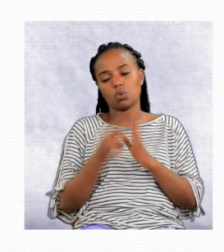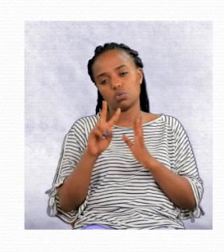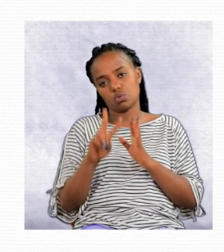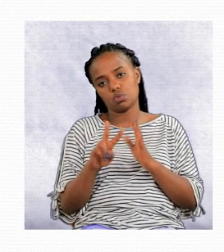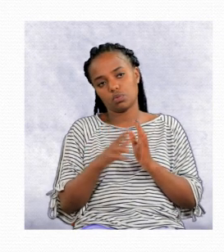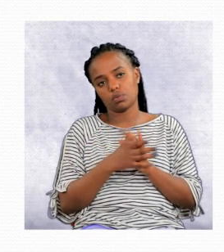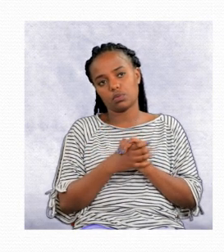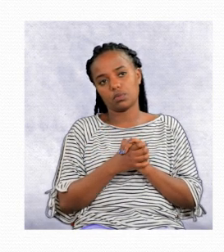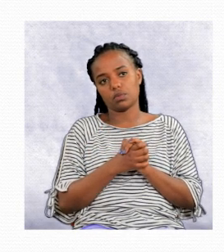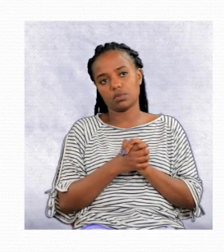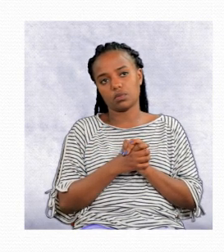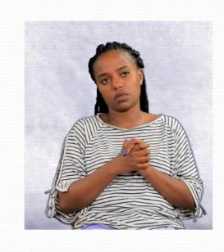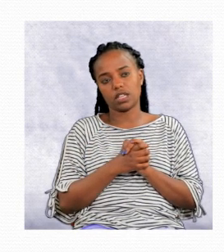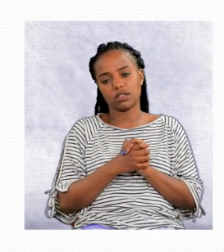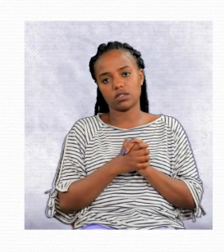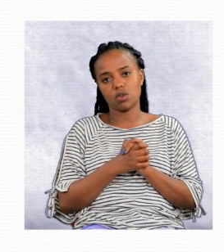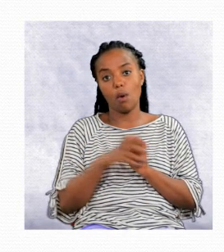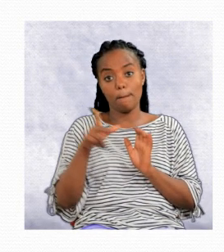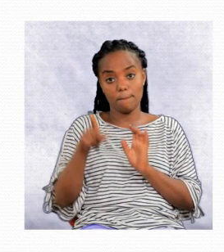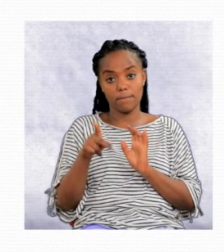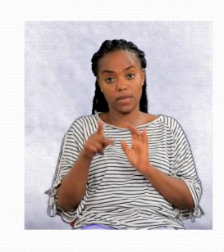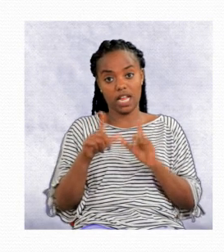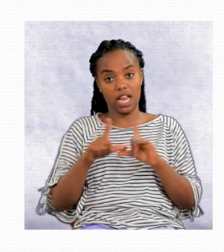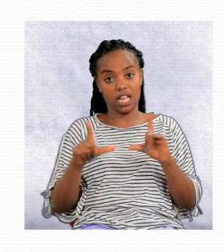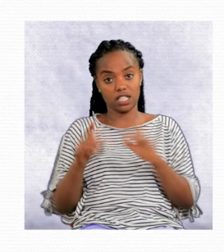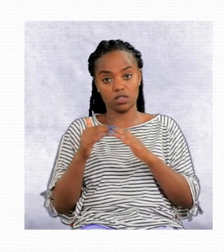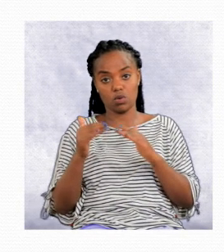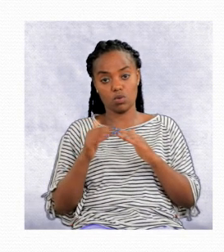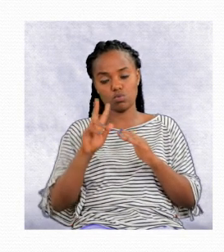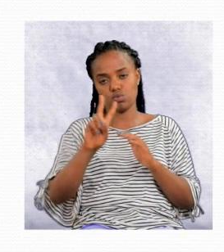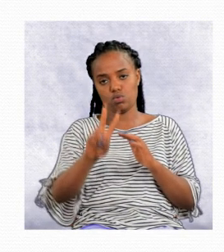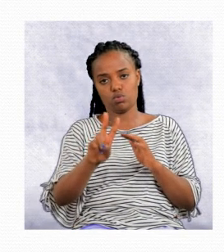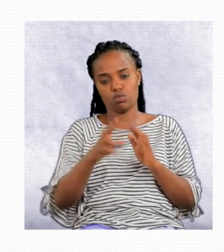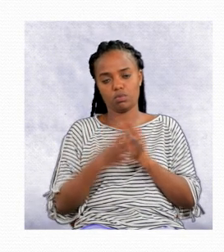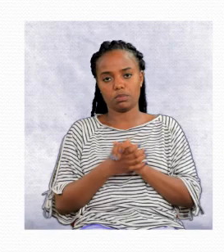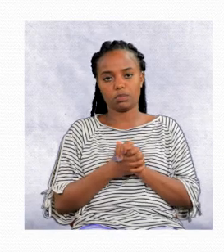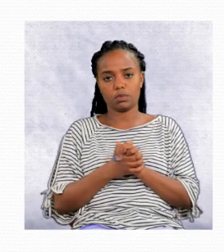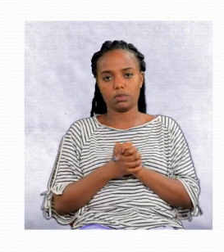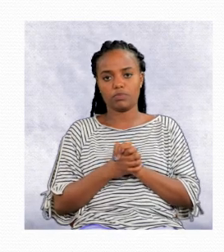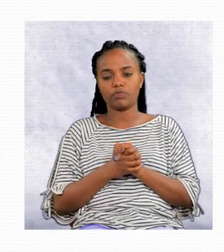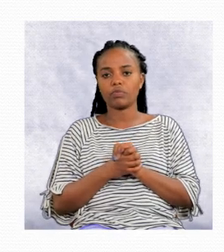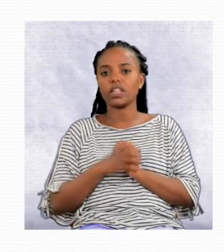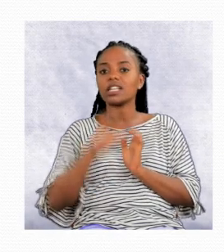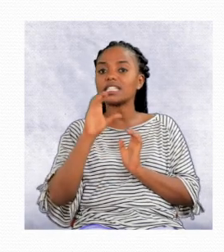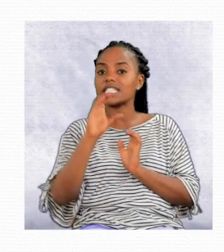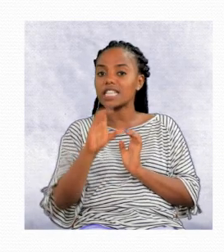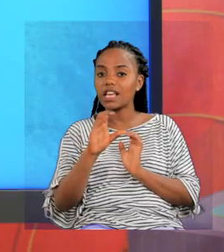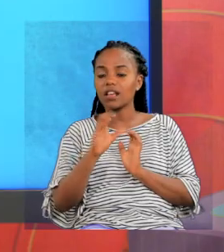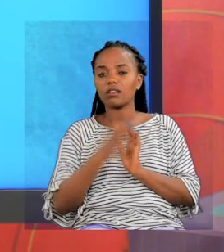So B, the focal length it is 2. C,